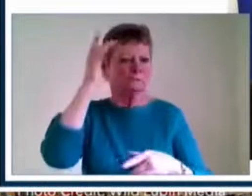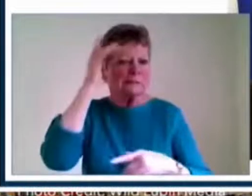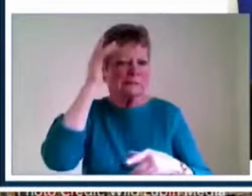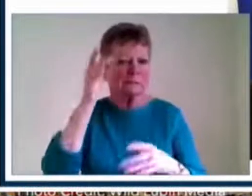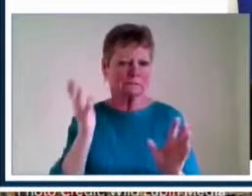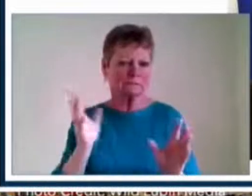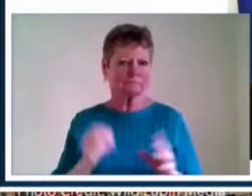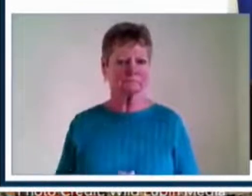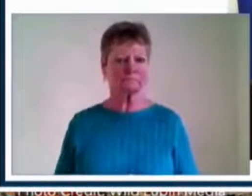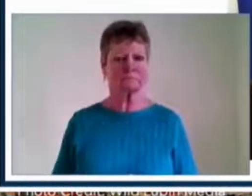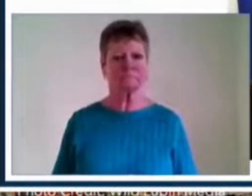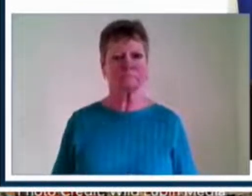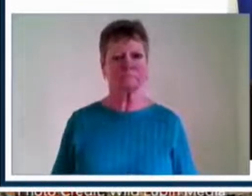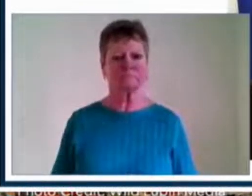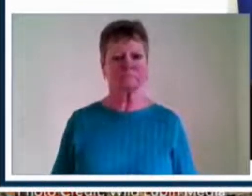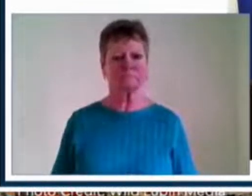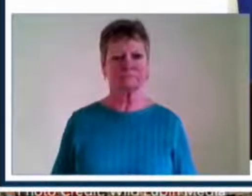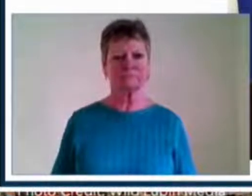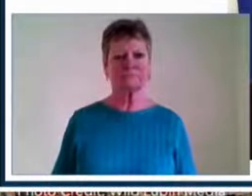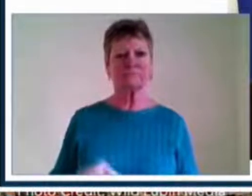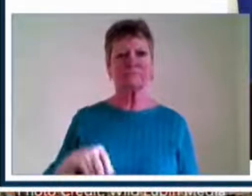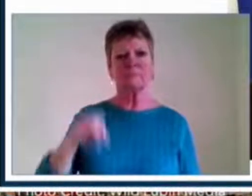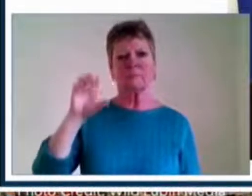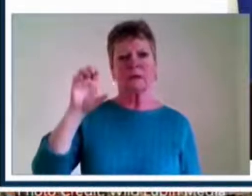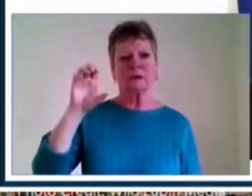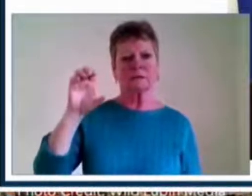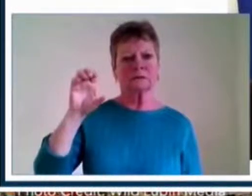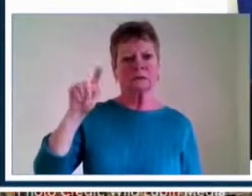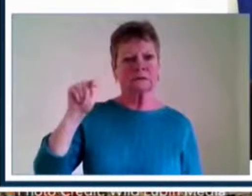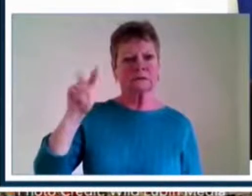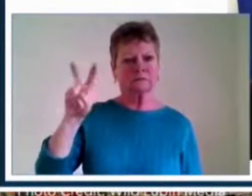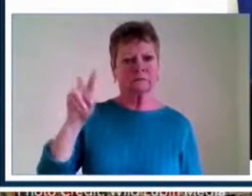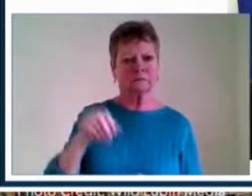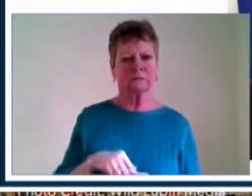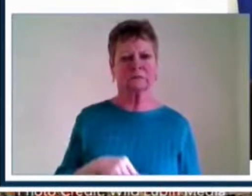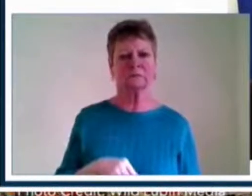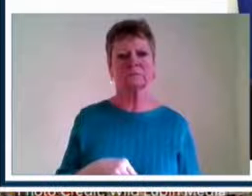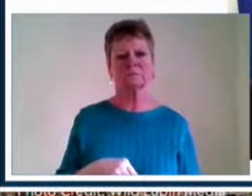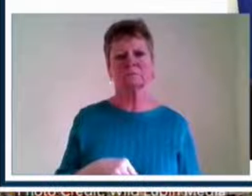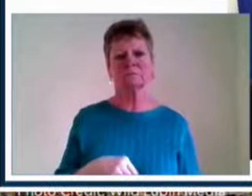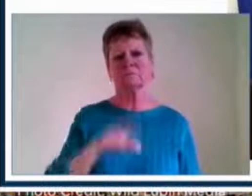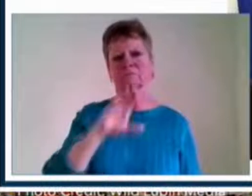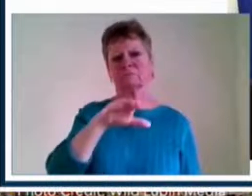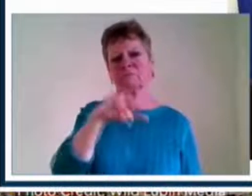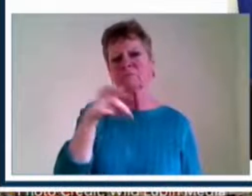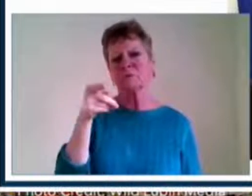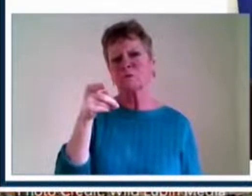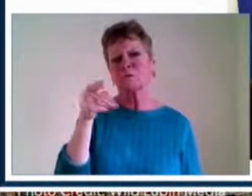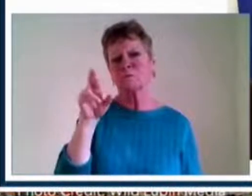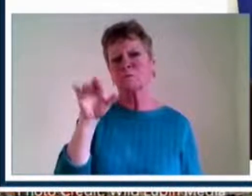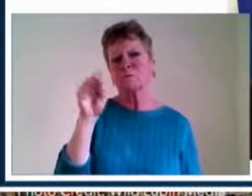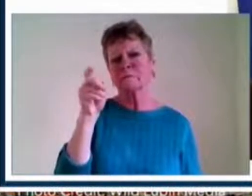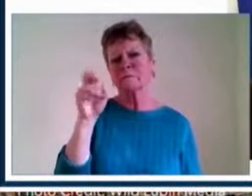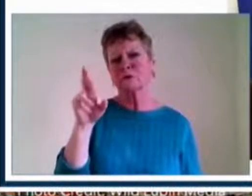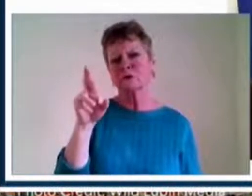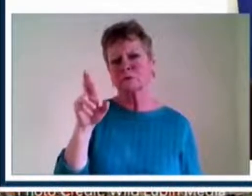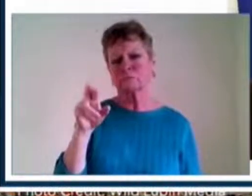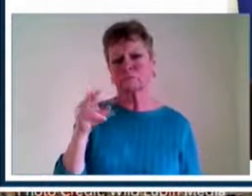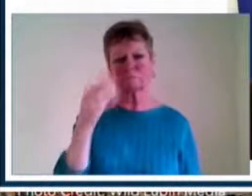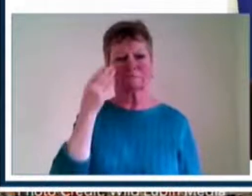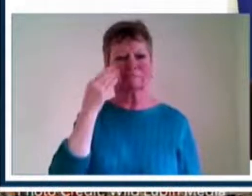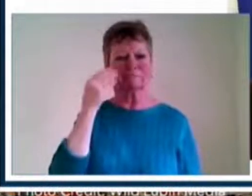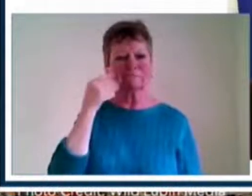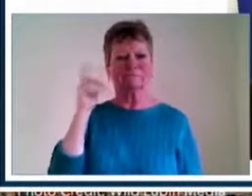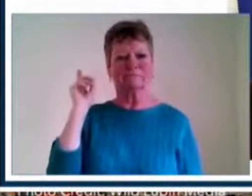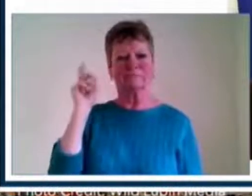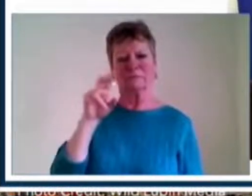ahead, Natasha. Thank you. Premier, you mentioned this off the top, but just wanted to ask you again. There was obviously a protest over the weekend at the Nova